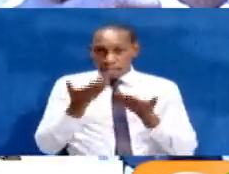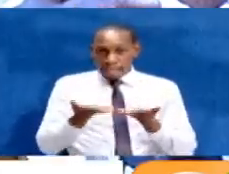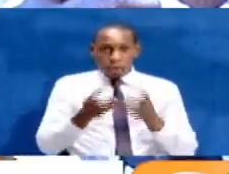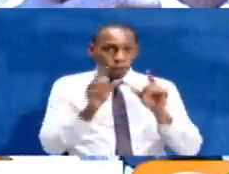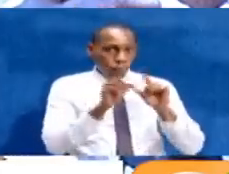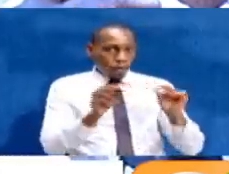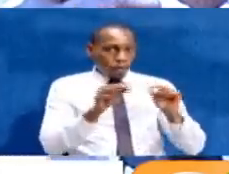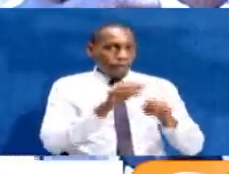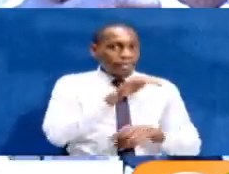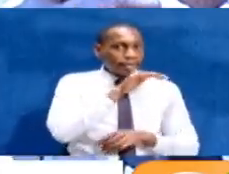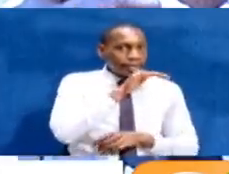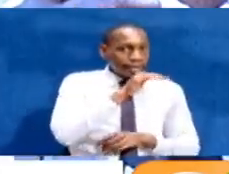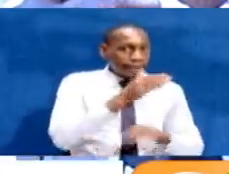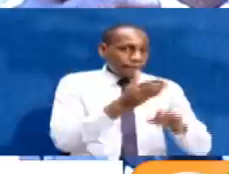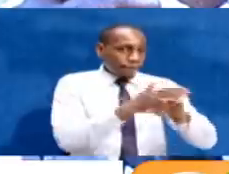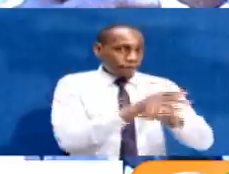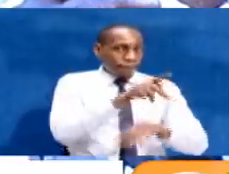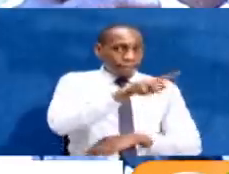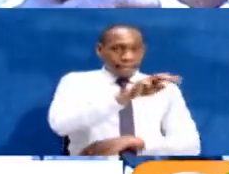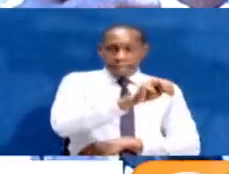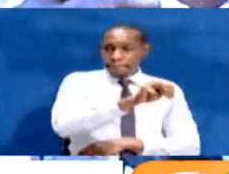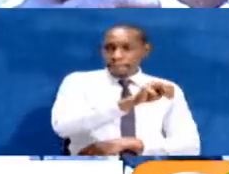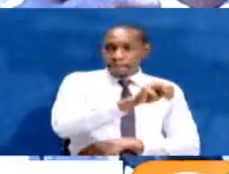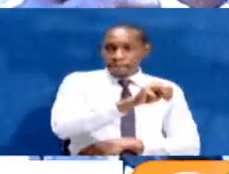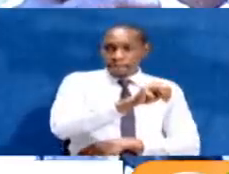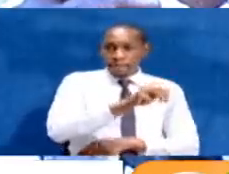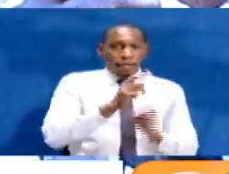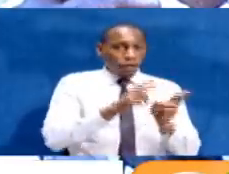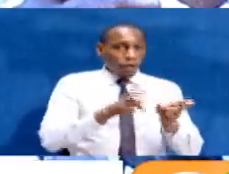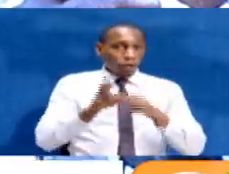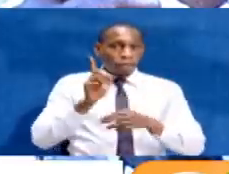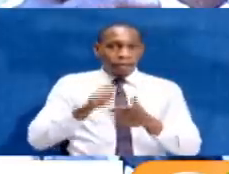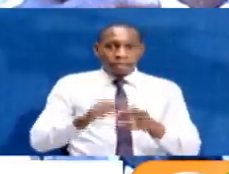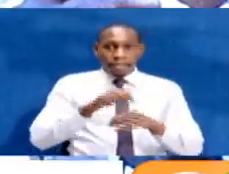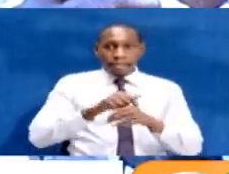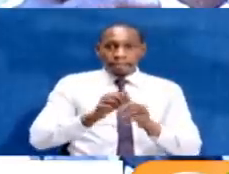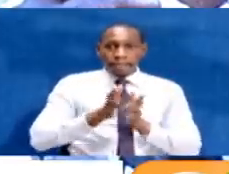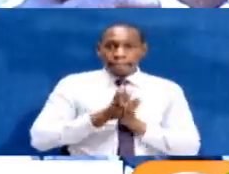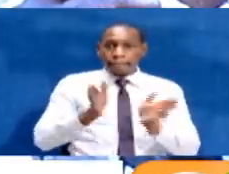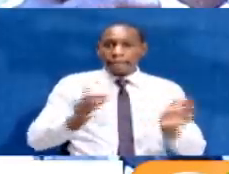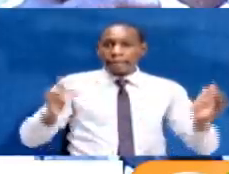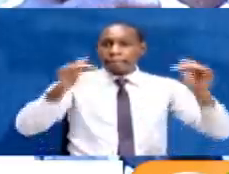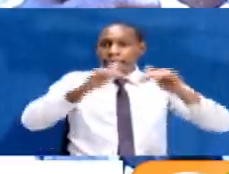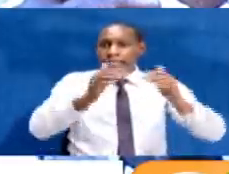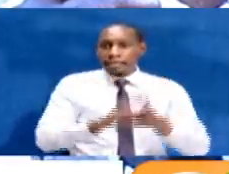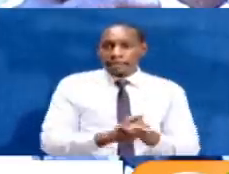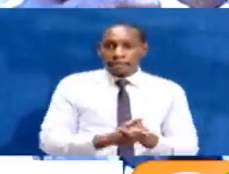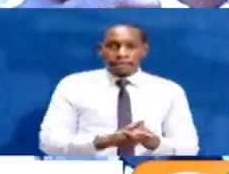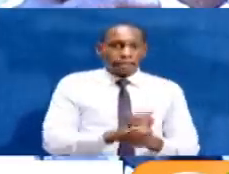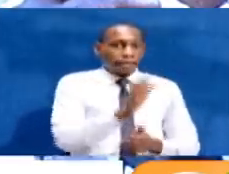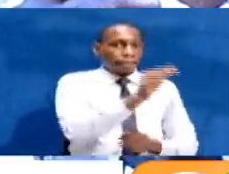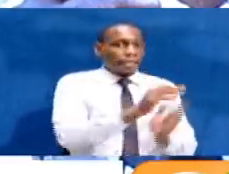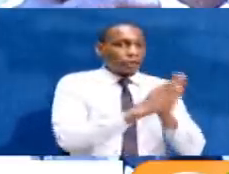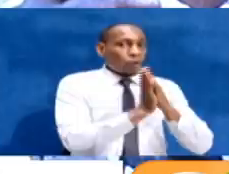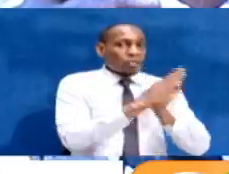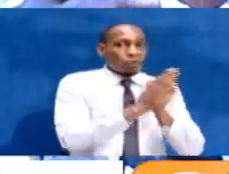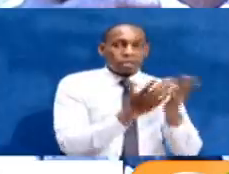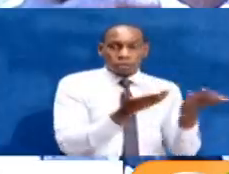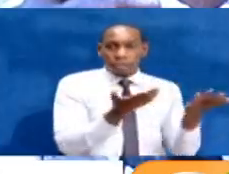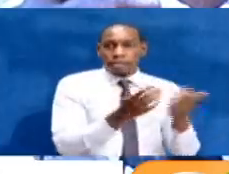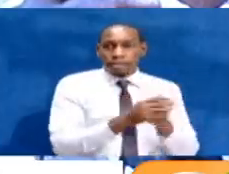calling Raila Odinga former prime minister, it would normally in public rallies be mtu wa